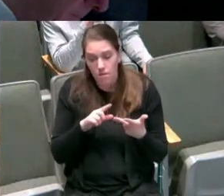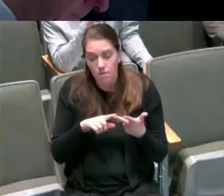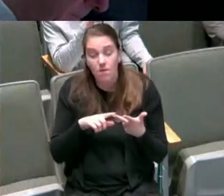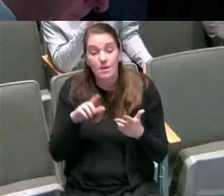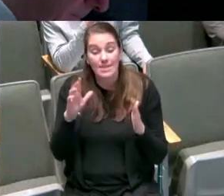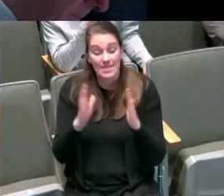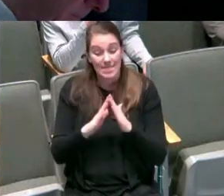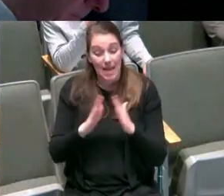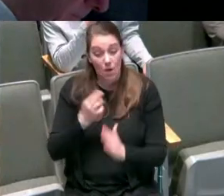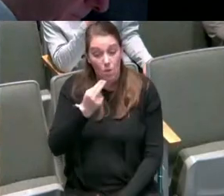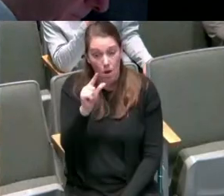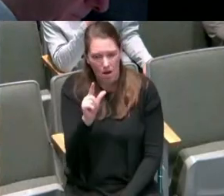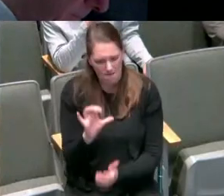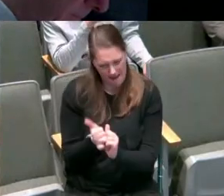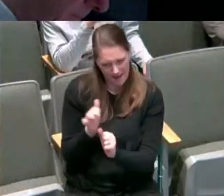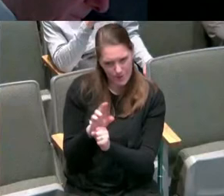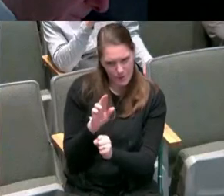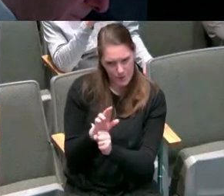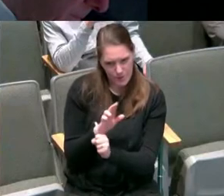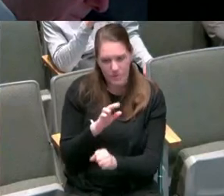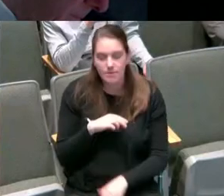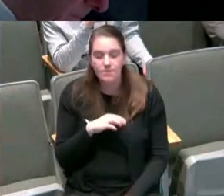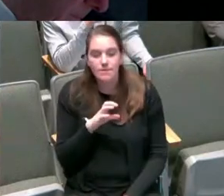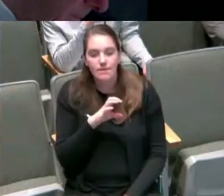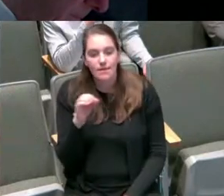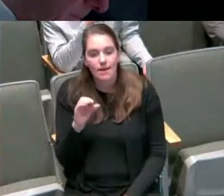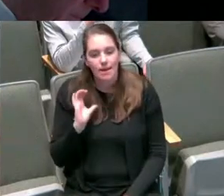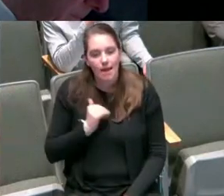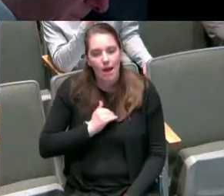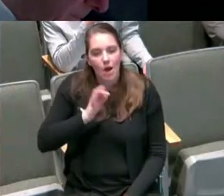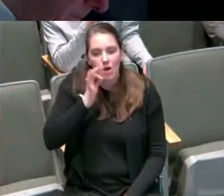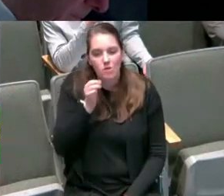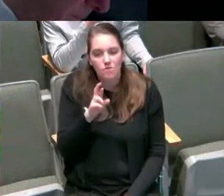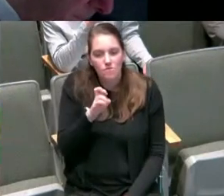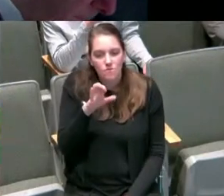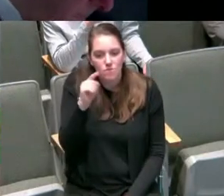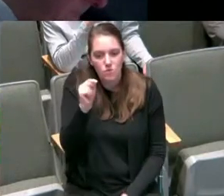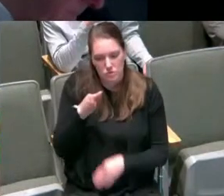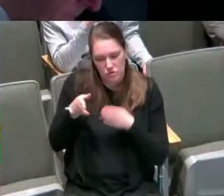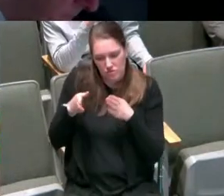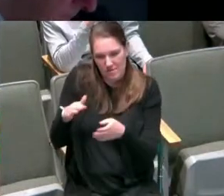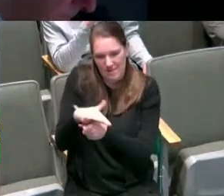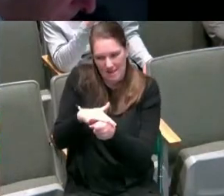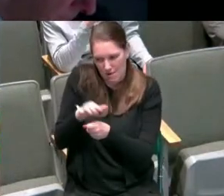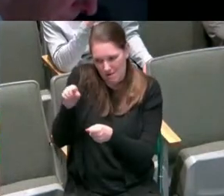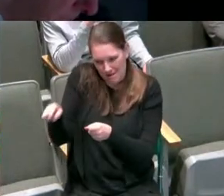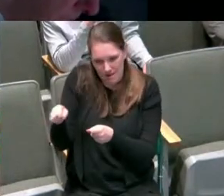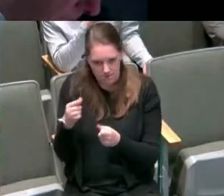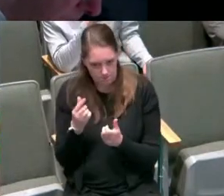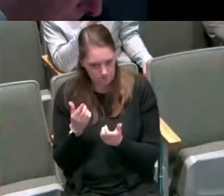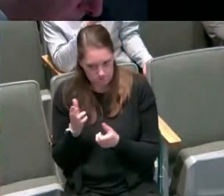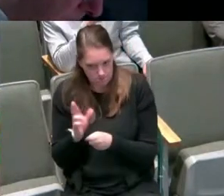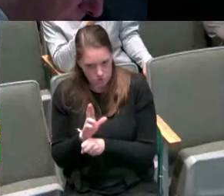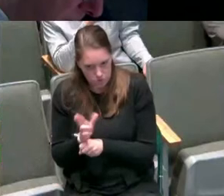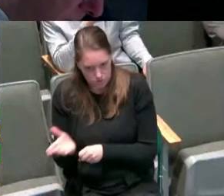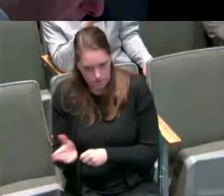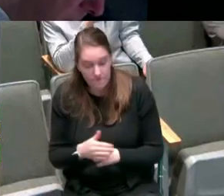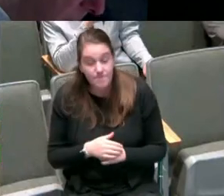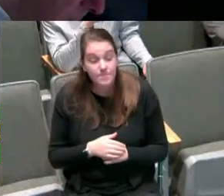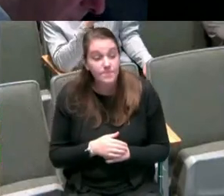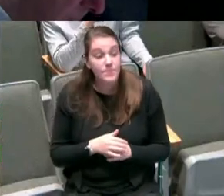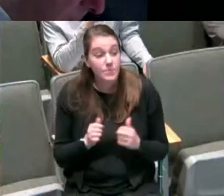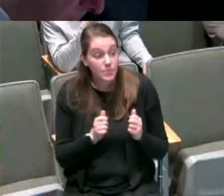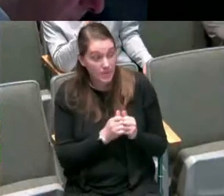Hall and the available space over at our Fruit Street site so with the endorsement of the select